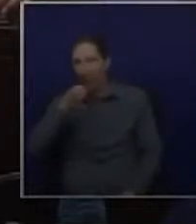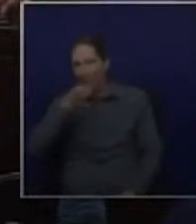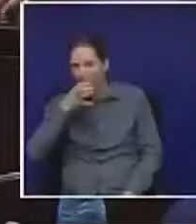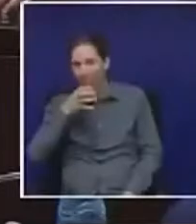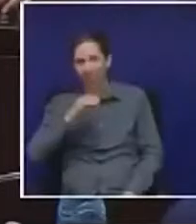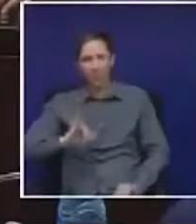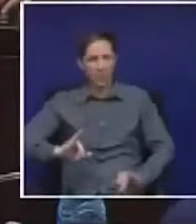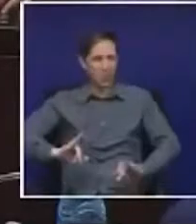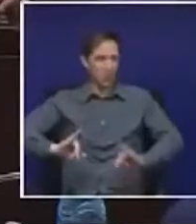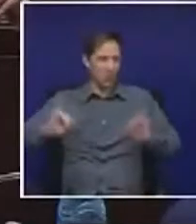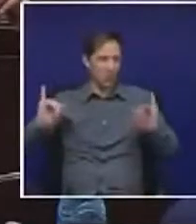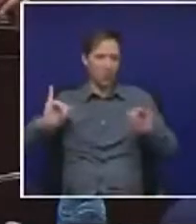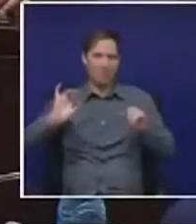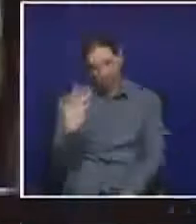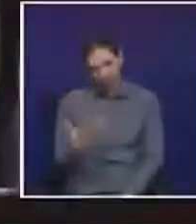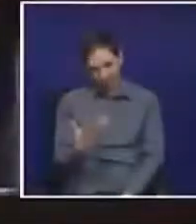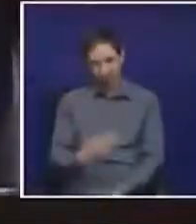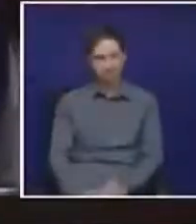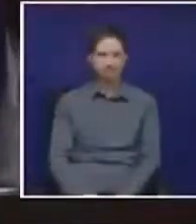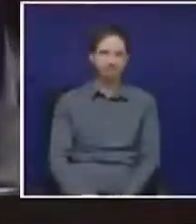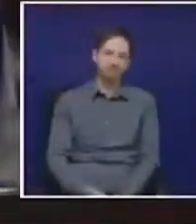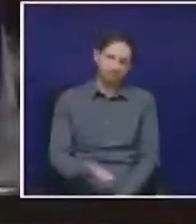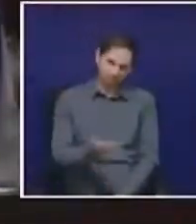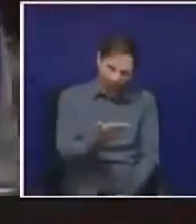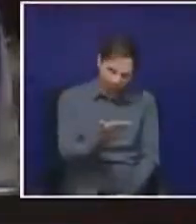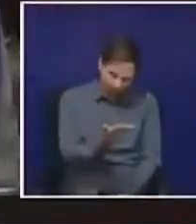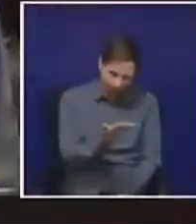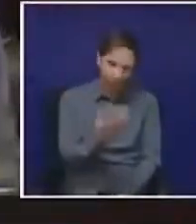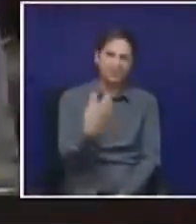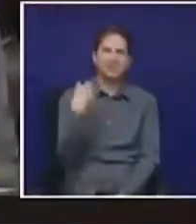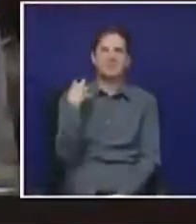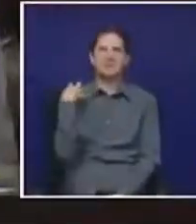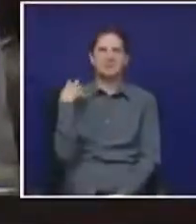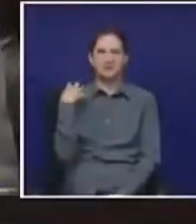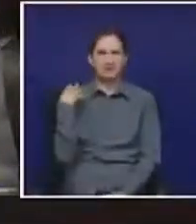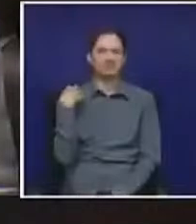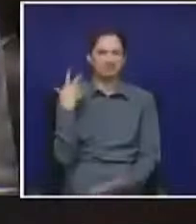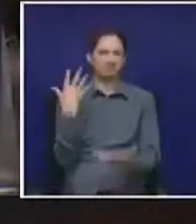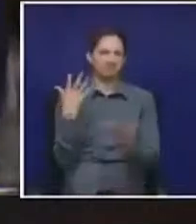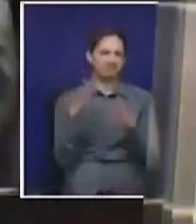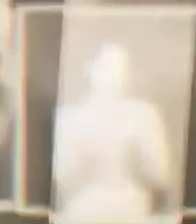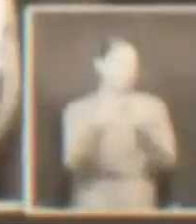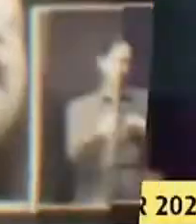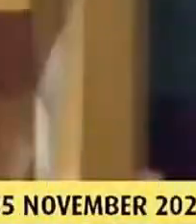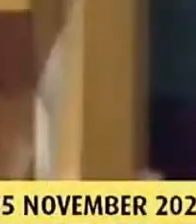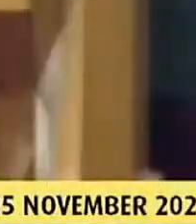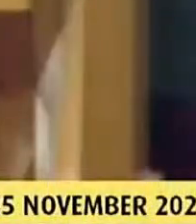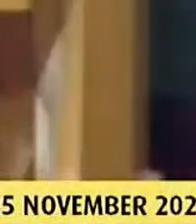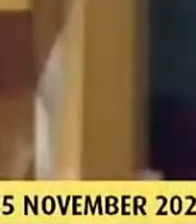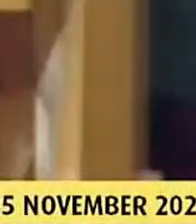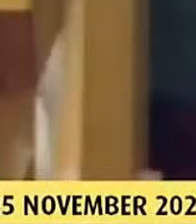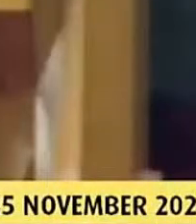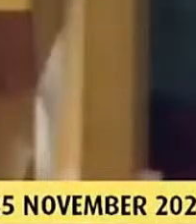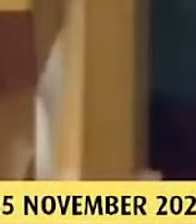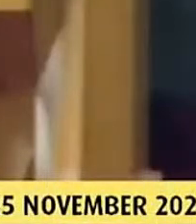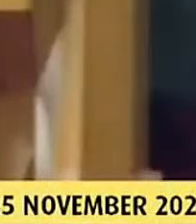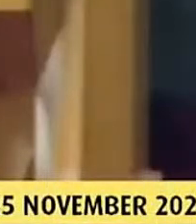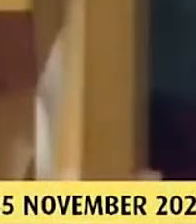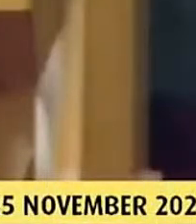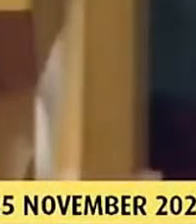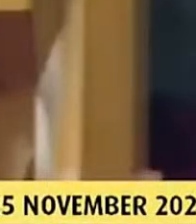and includes estimates of all revenue, budgetary and extra-budgetary specified